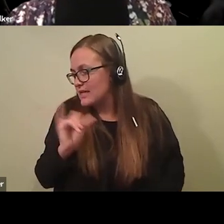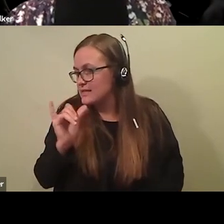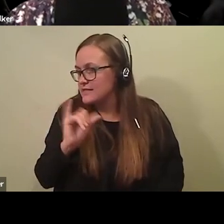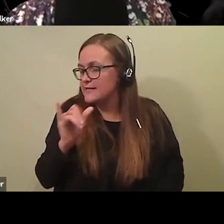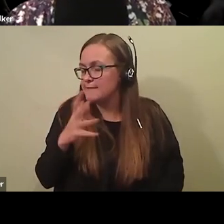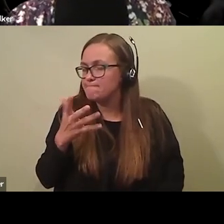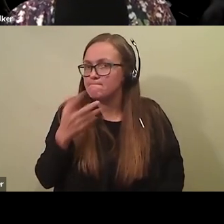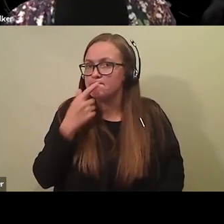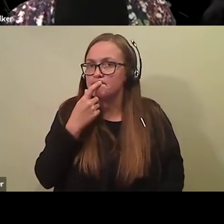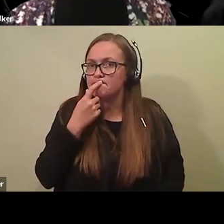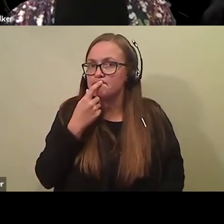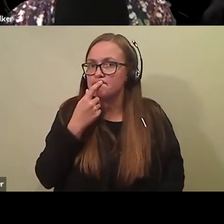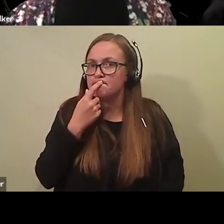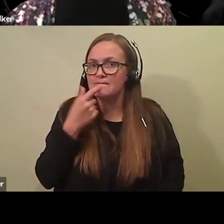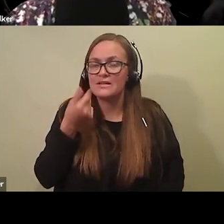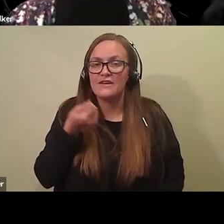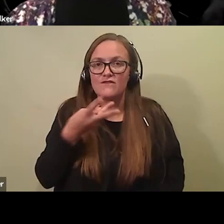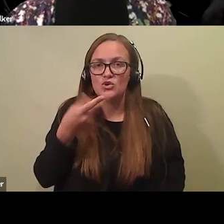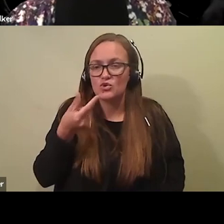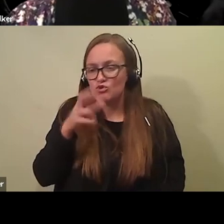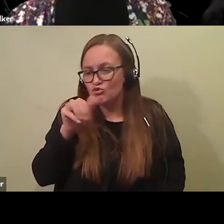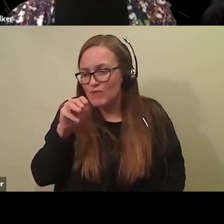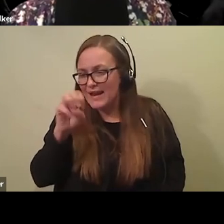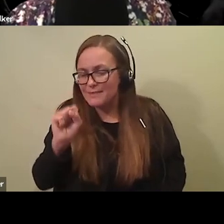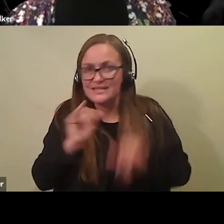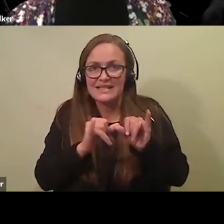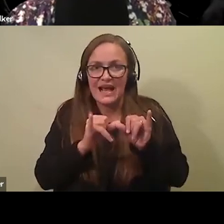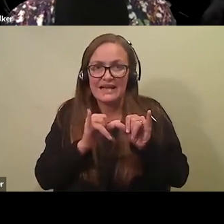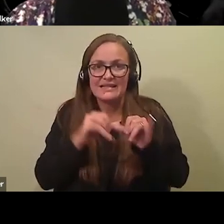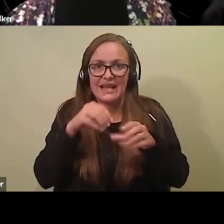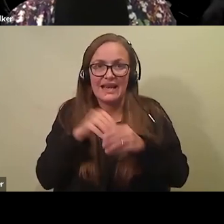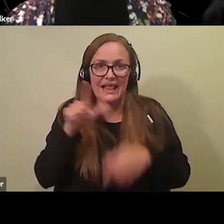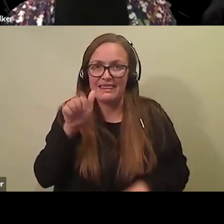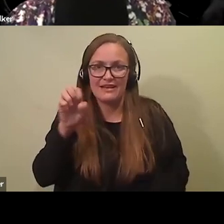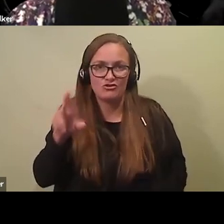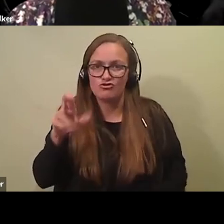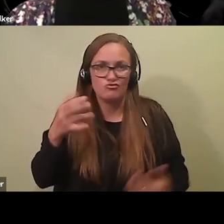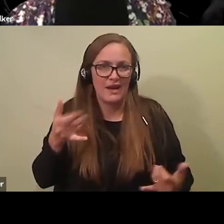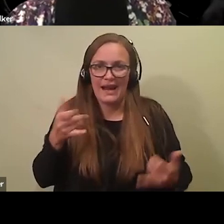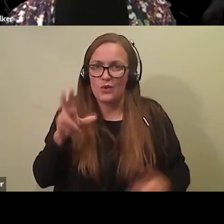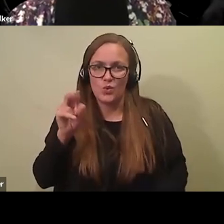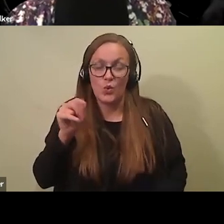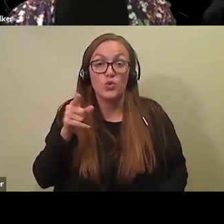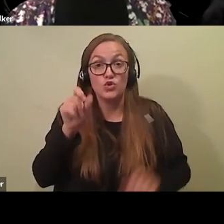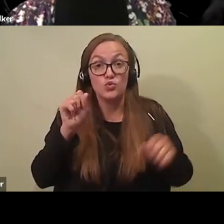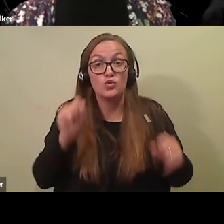a few gram size particle in a laser beam right now. You can trap